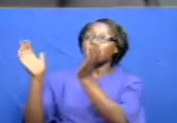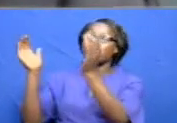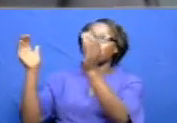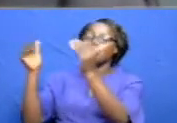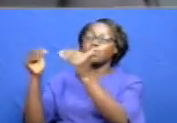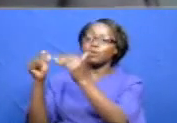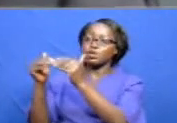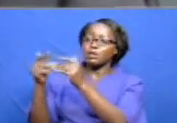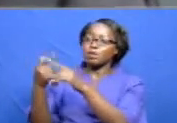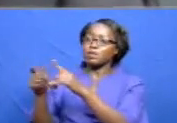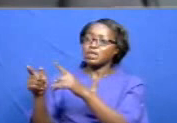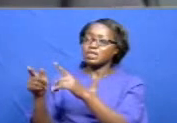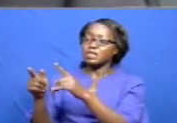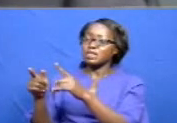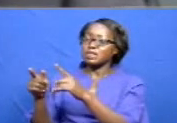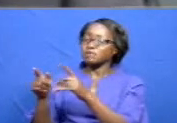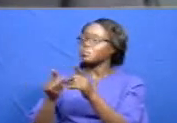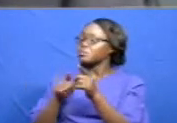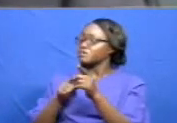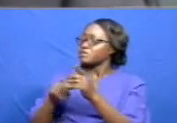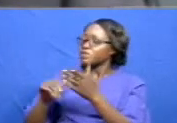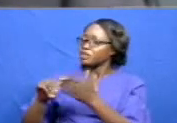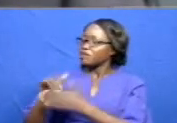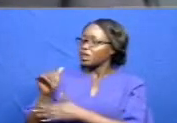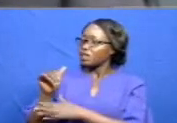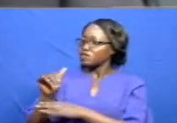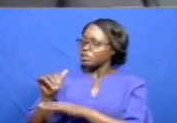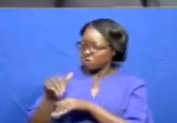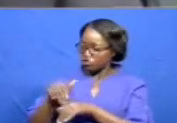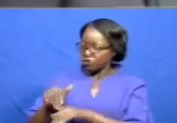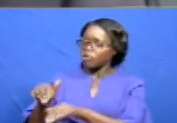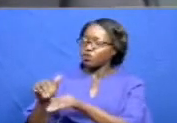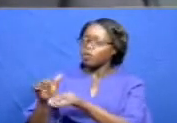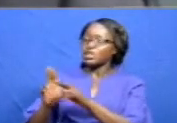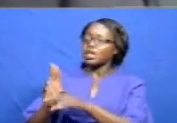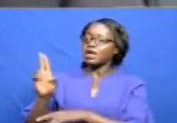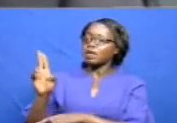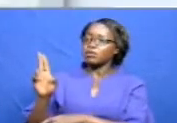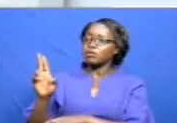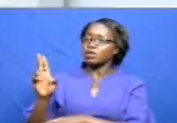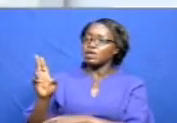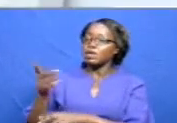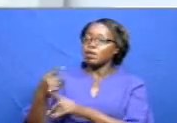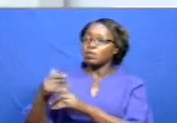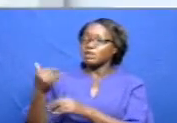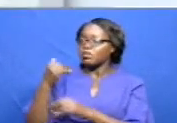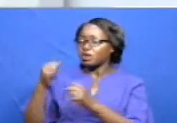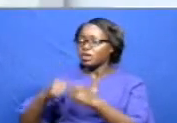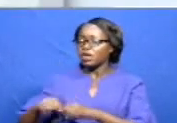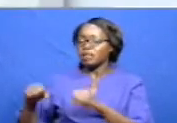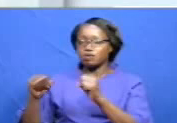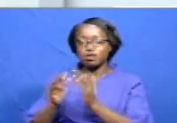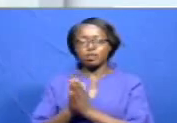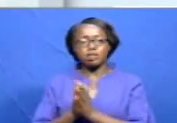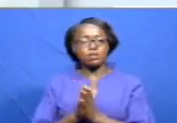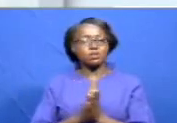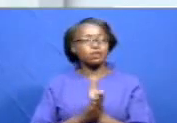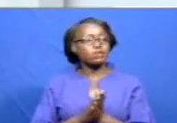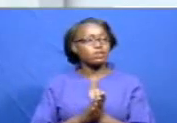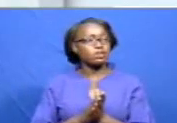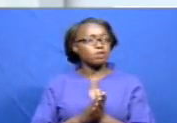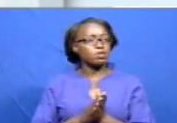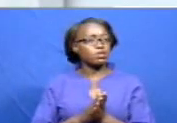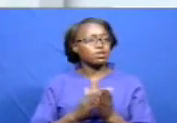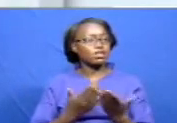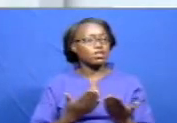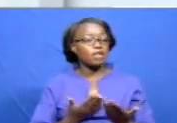your average flight tracking app on your phone can be able to help you view the balloons. Let's now perhaps now ease in and